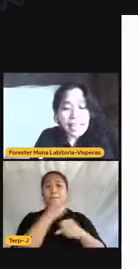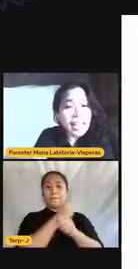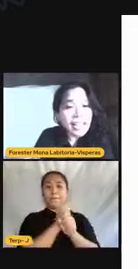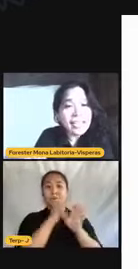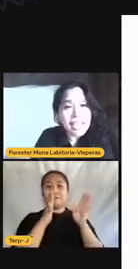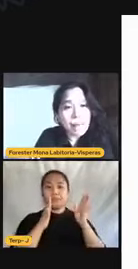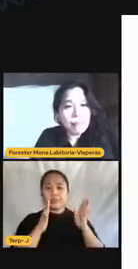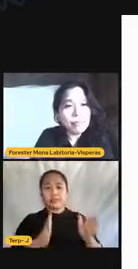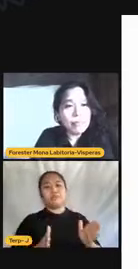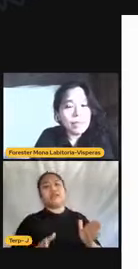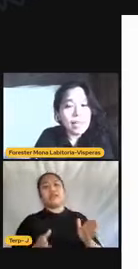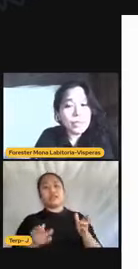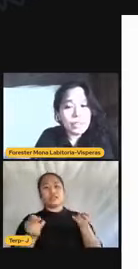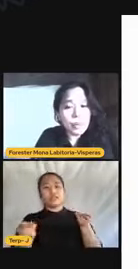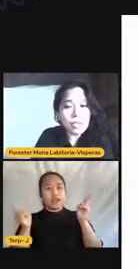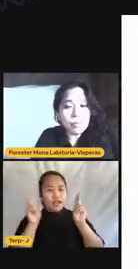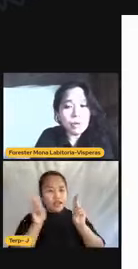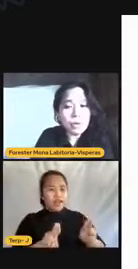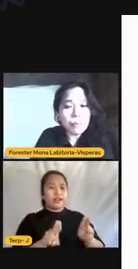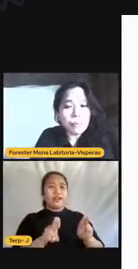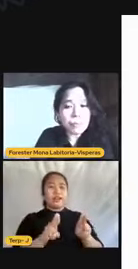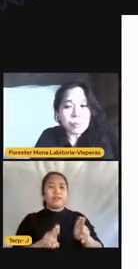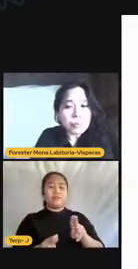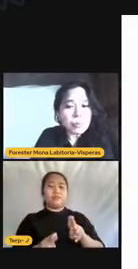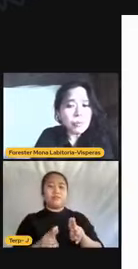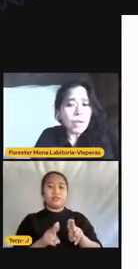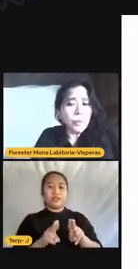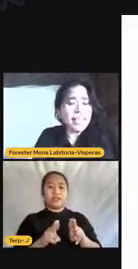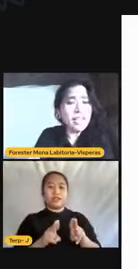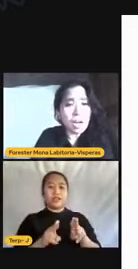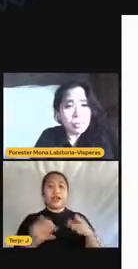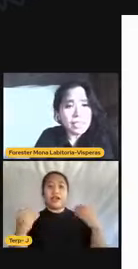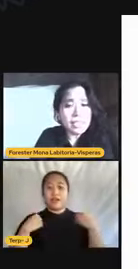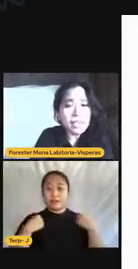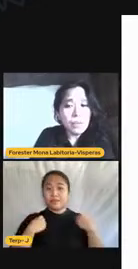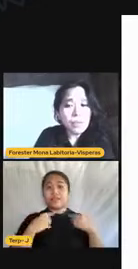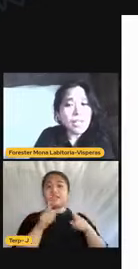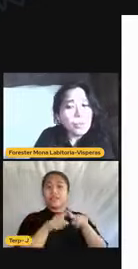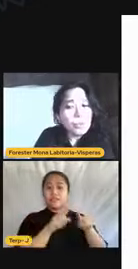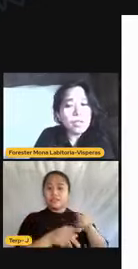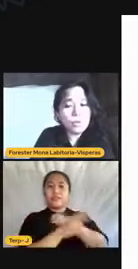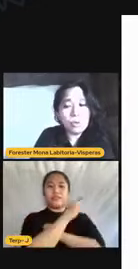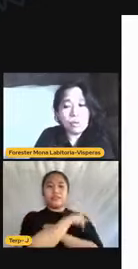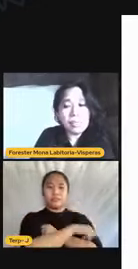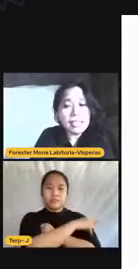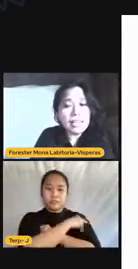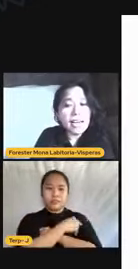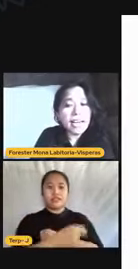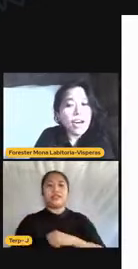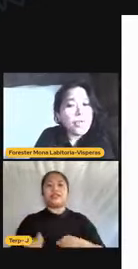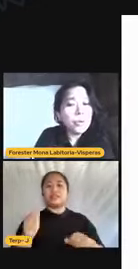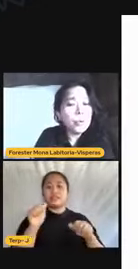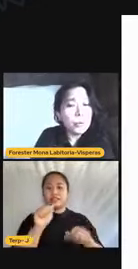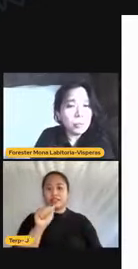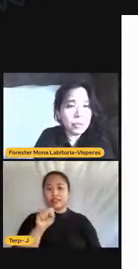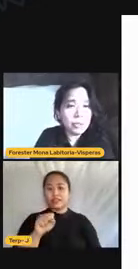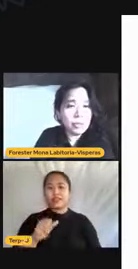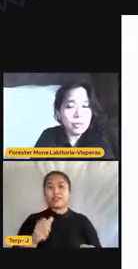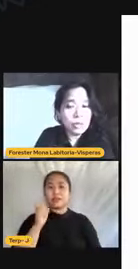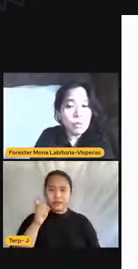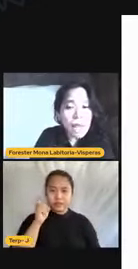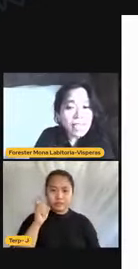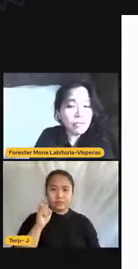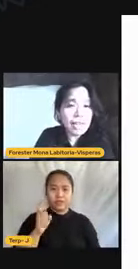happen ASAP, as soon as possible. We can lobby, we can use our social media and other